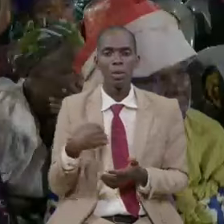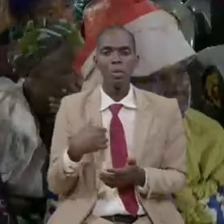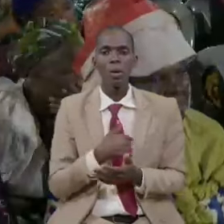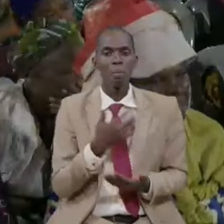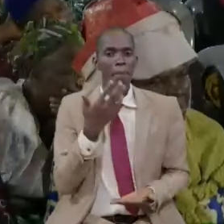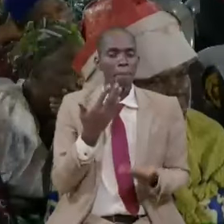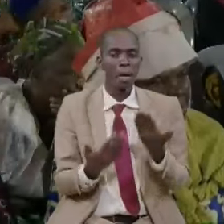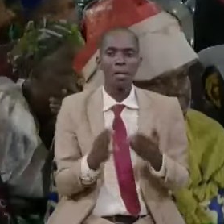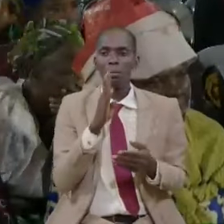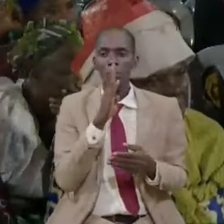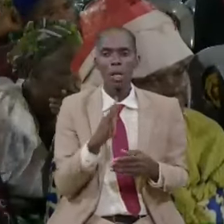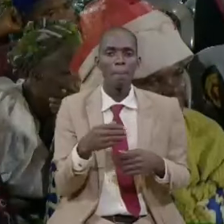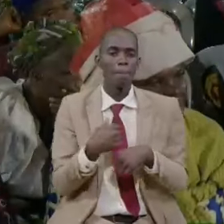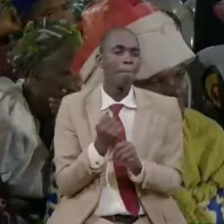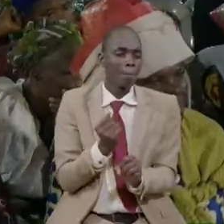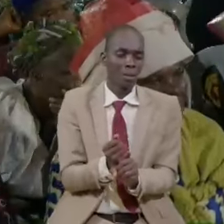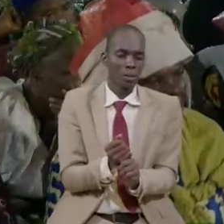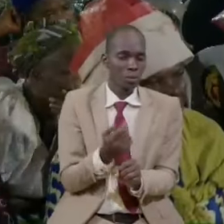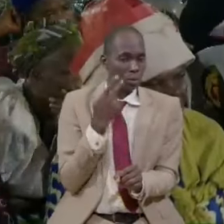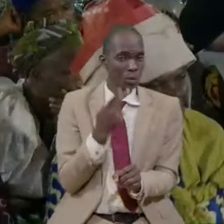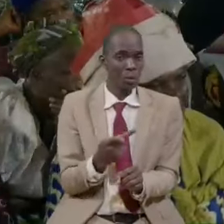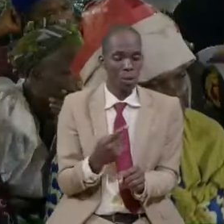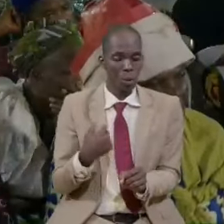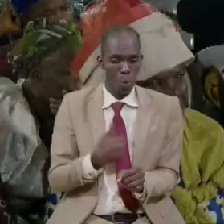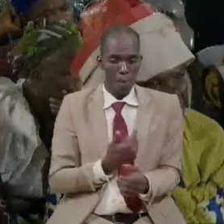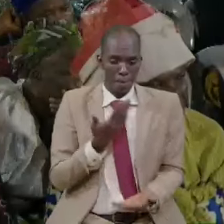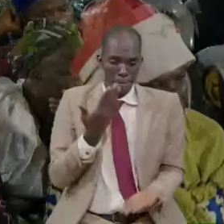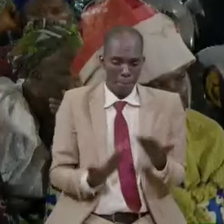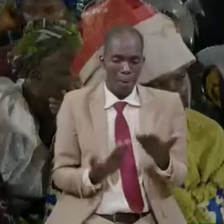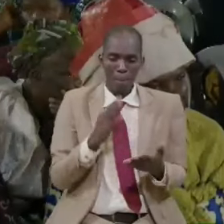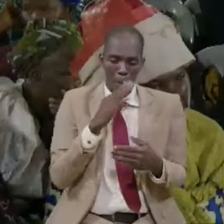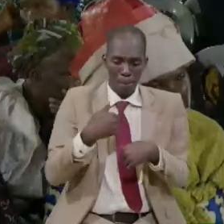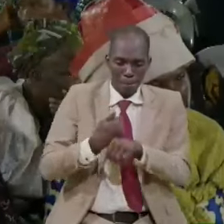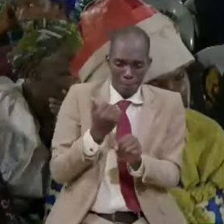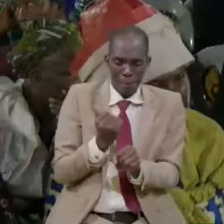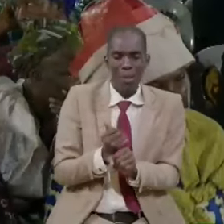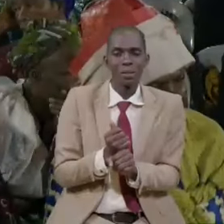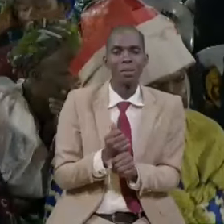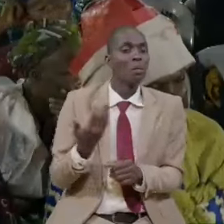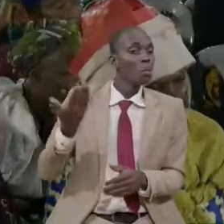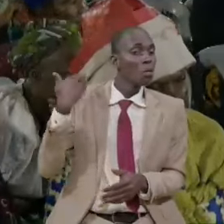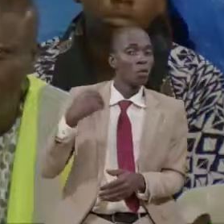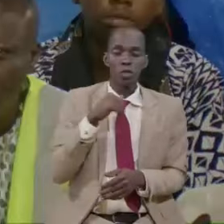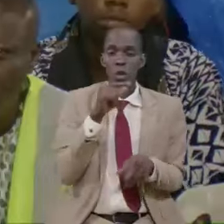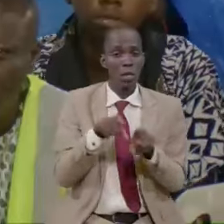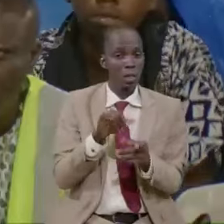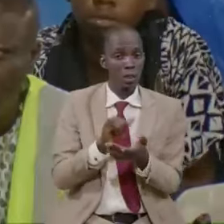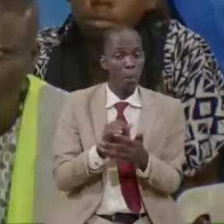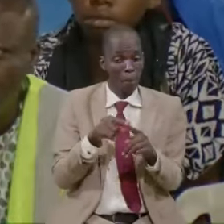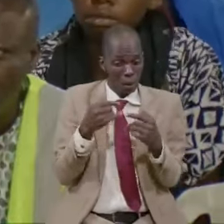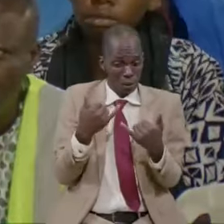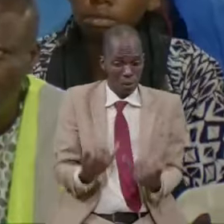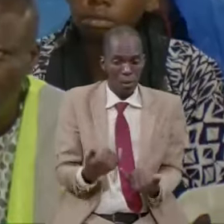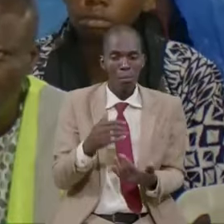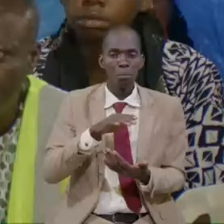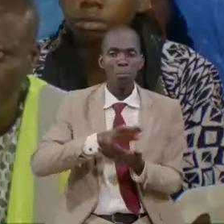not like that before. That we might be made the righteousness of God in him. The